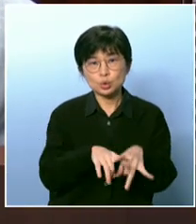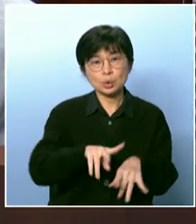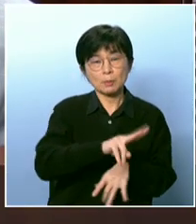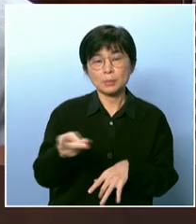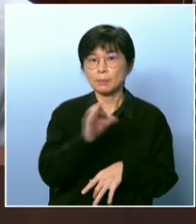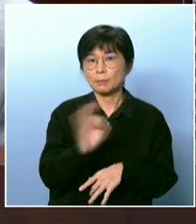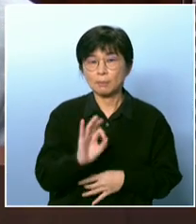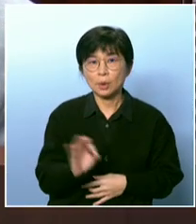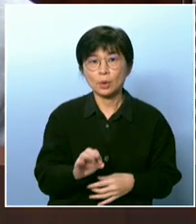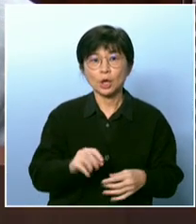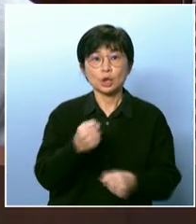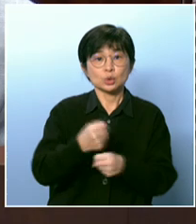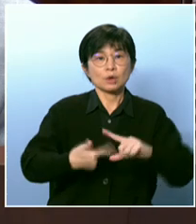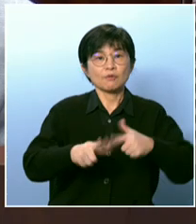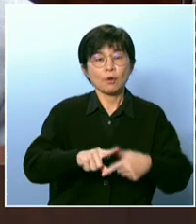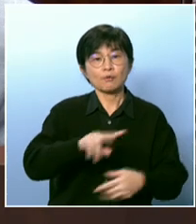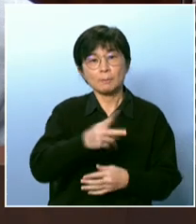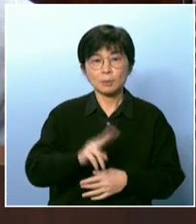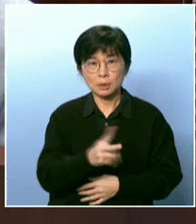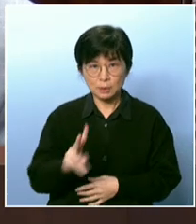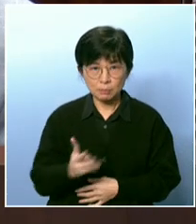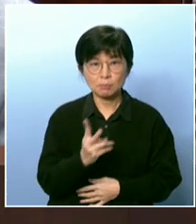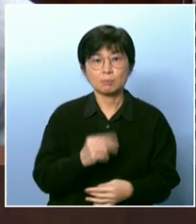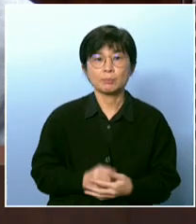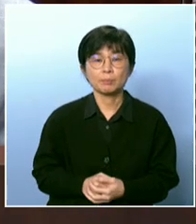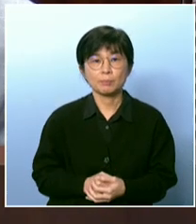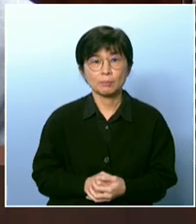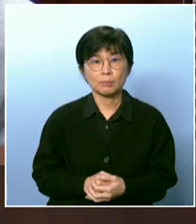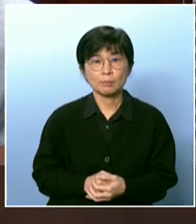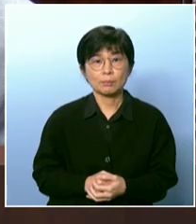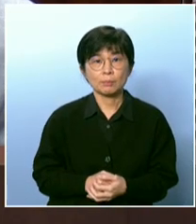time to actually gauge the results.